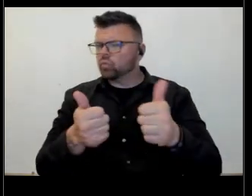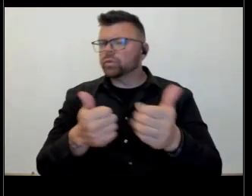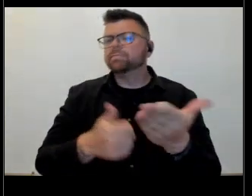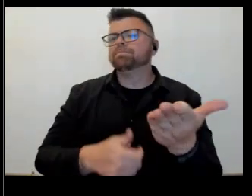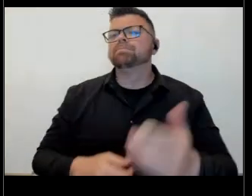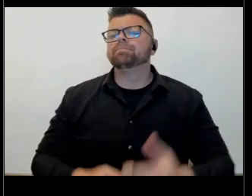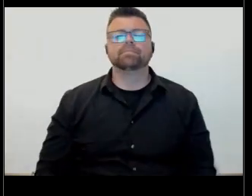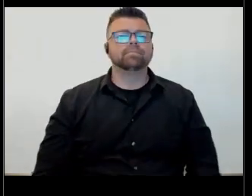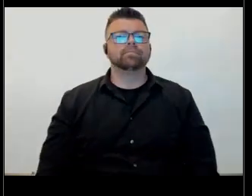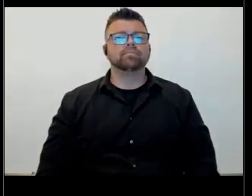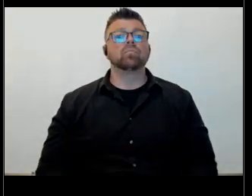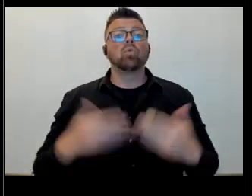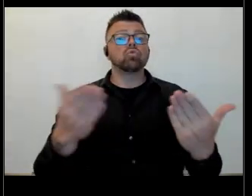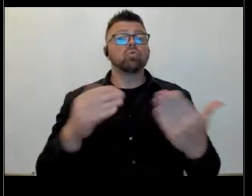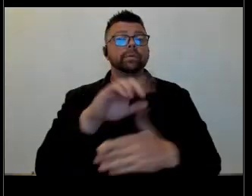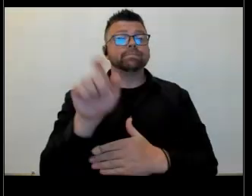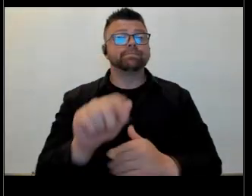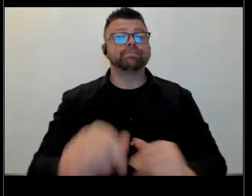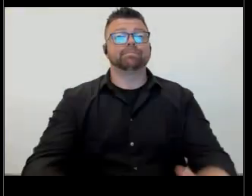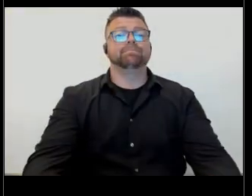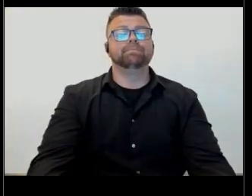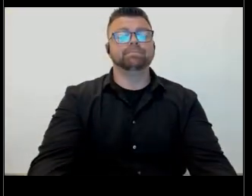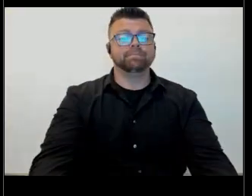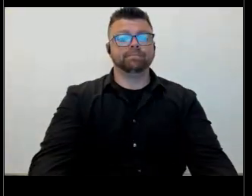So go ahead and launch this poll.